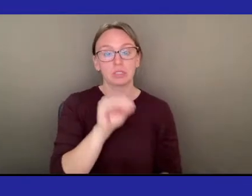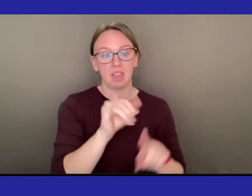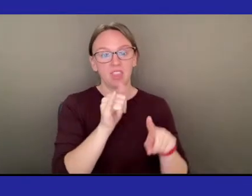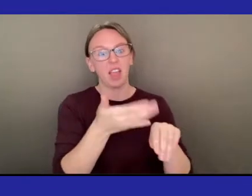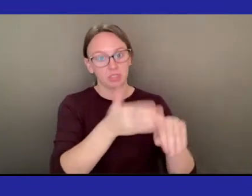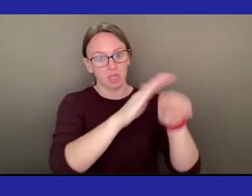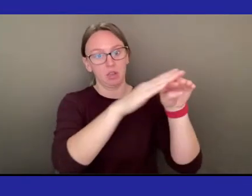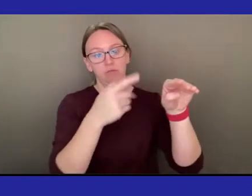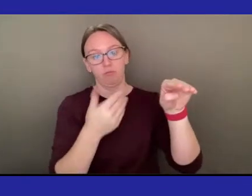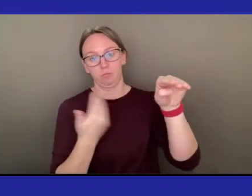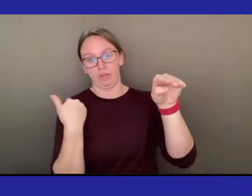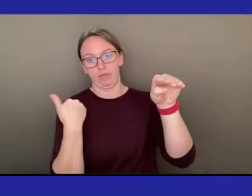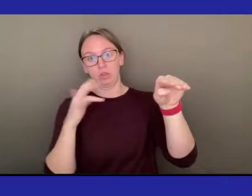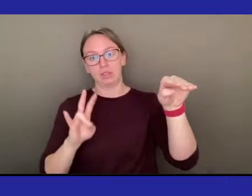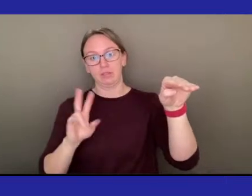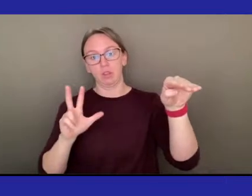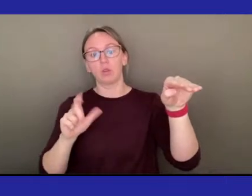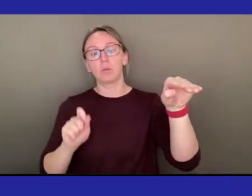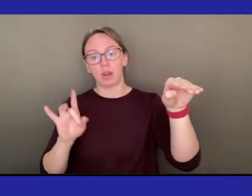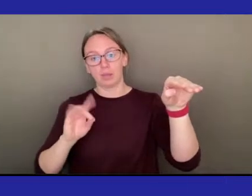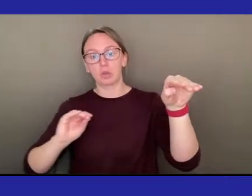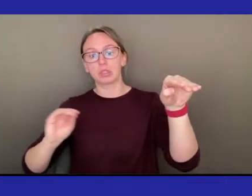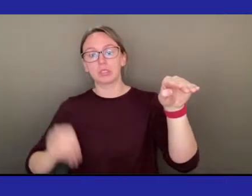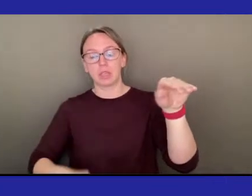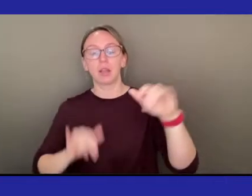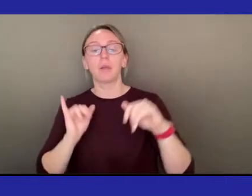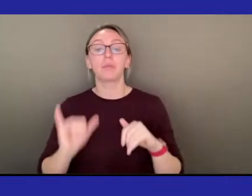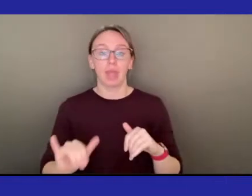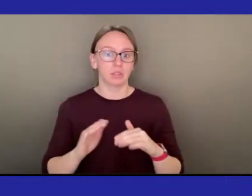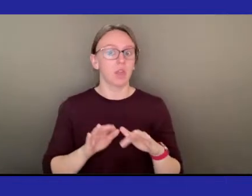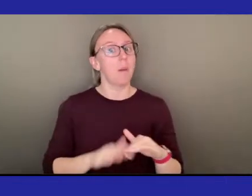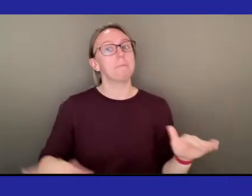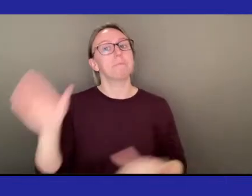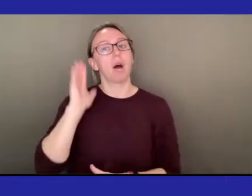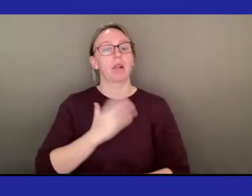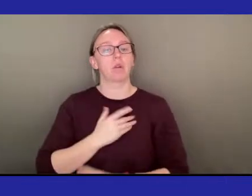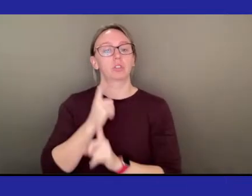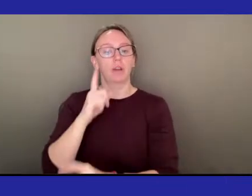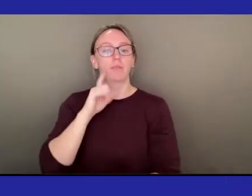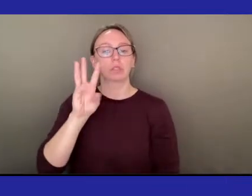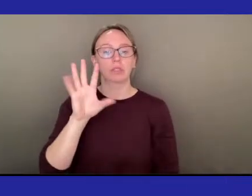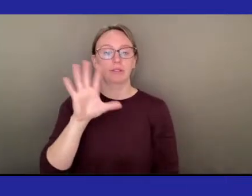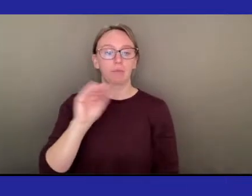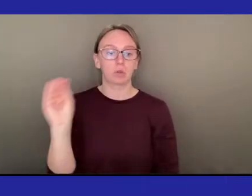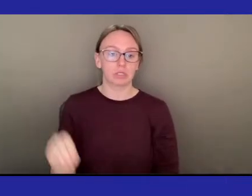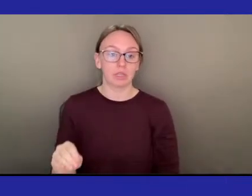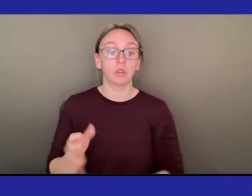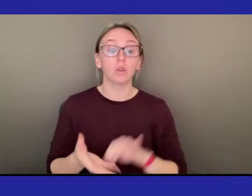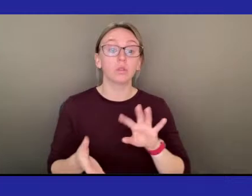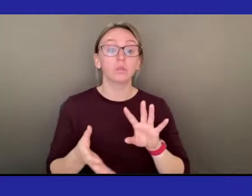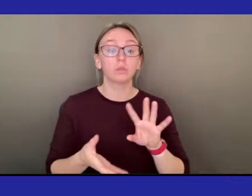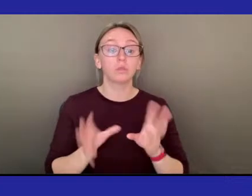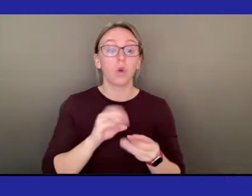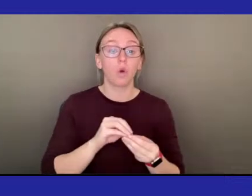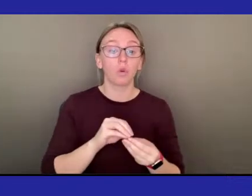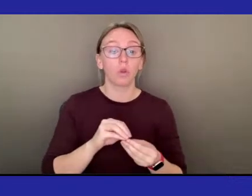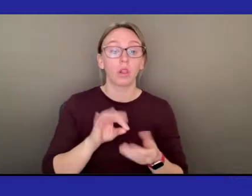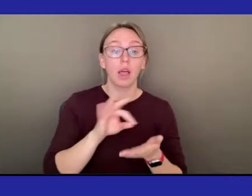73.8, and that's well above the target of 65. Our total accounts receivable days did move in the right